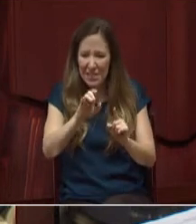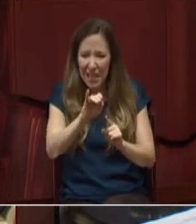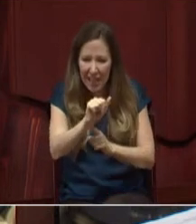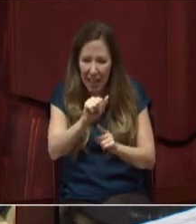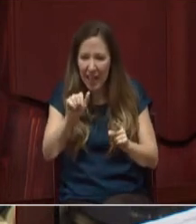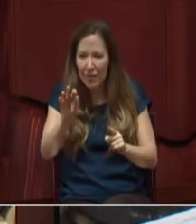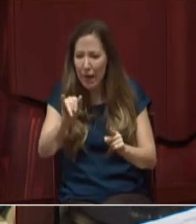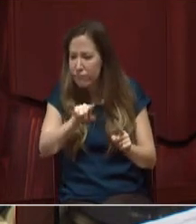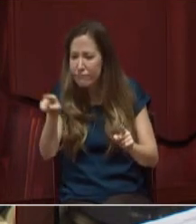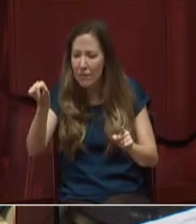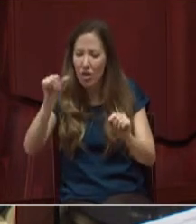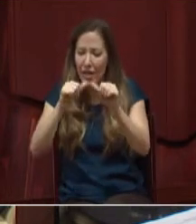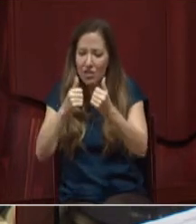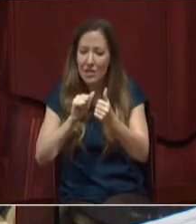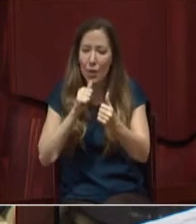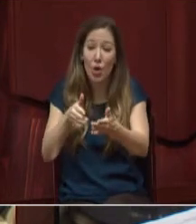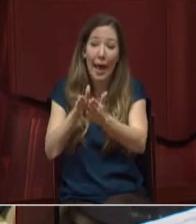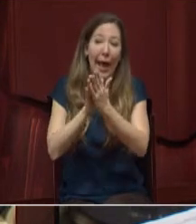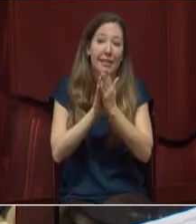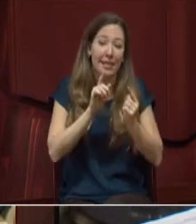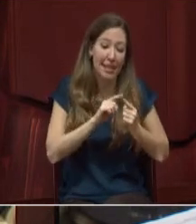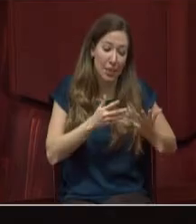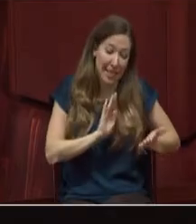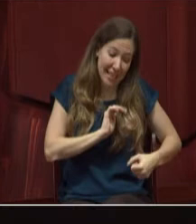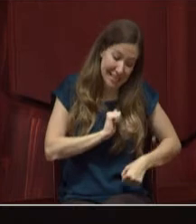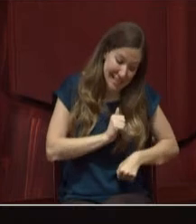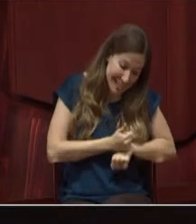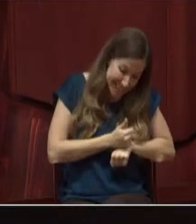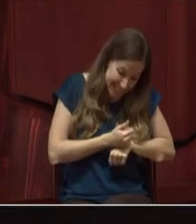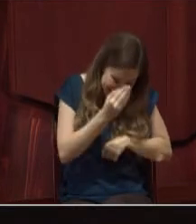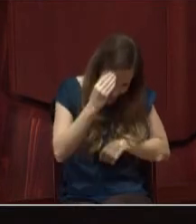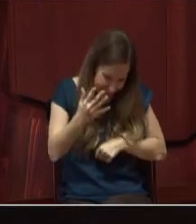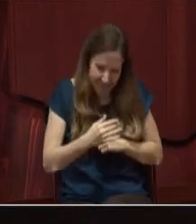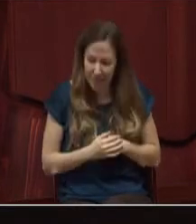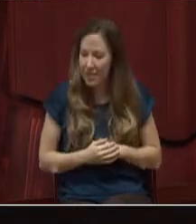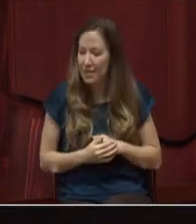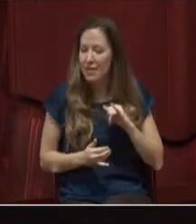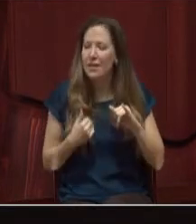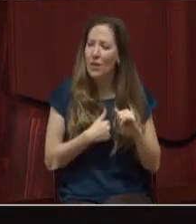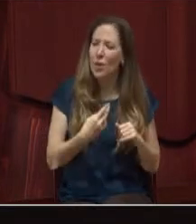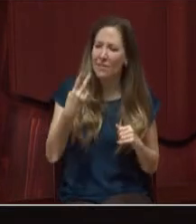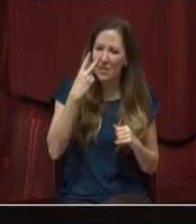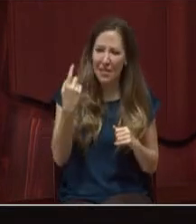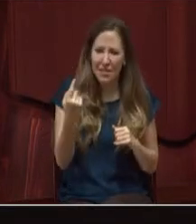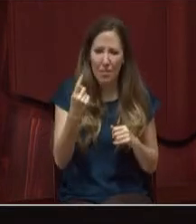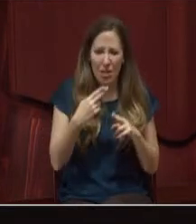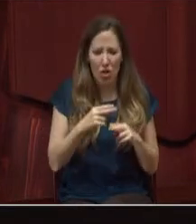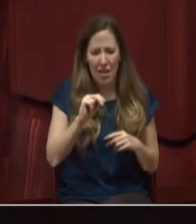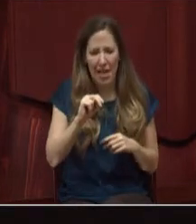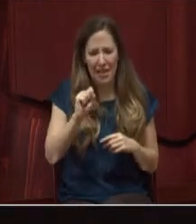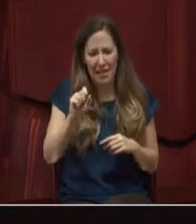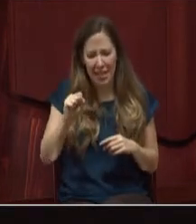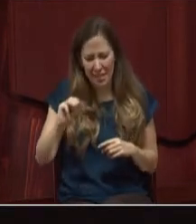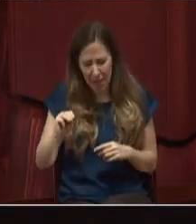was all baked. Okay, now there's something called, and we see in the archives and the documents, something called